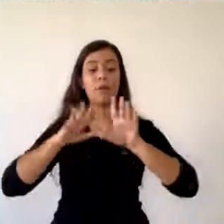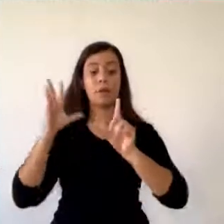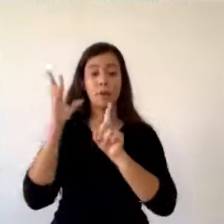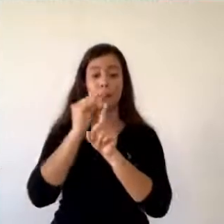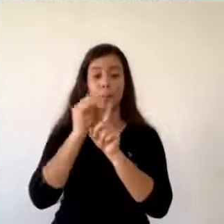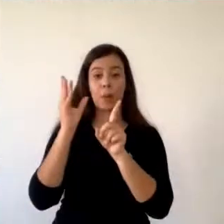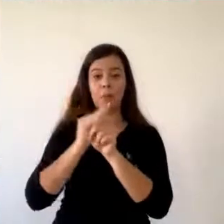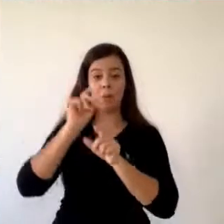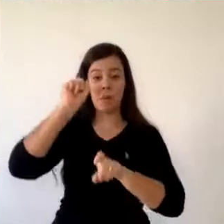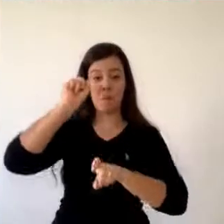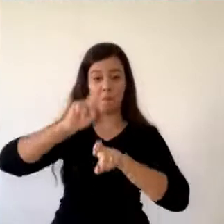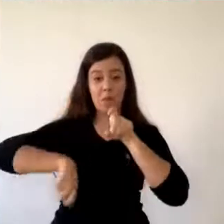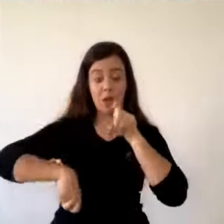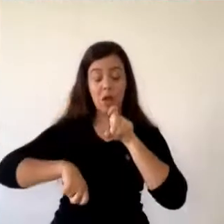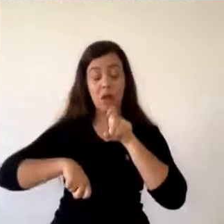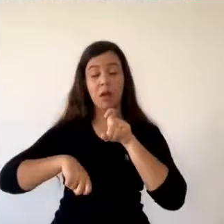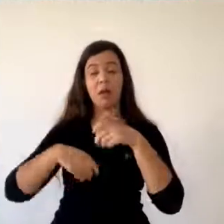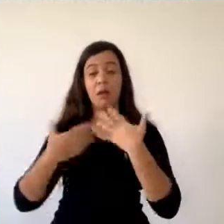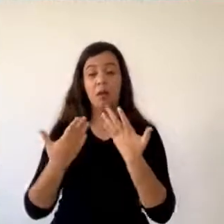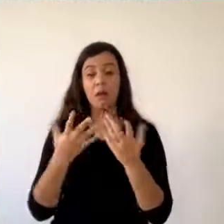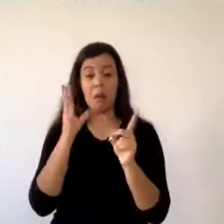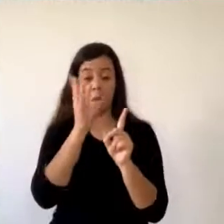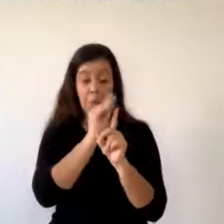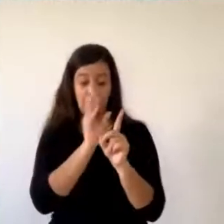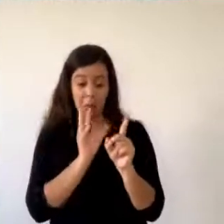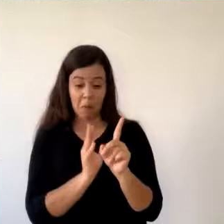abuser, when he rapes and abuses,